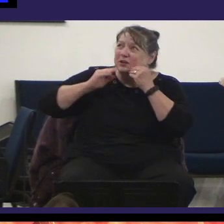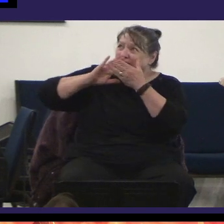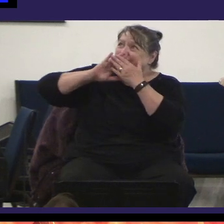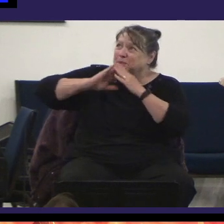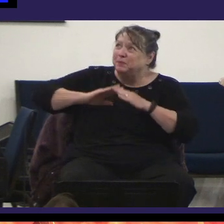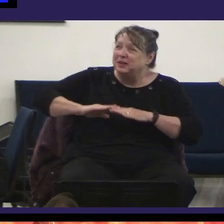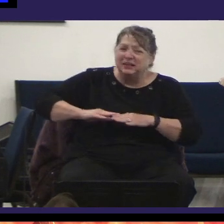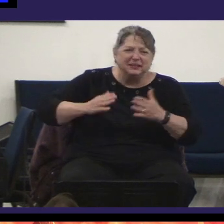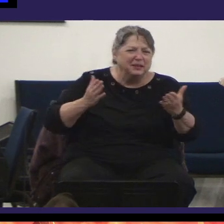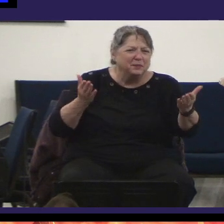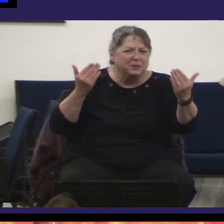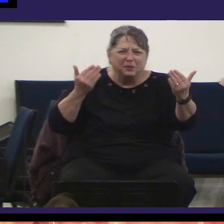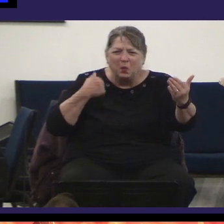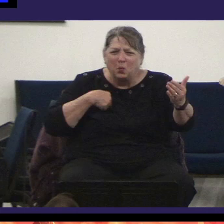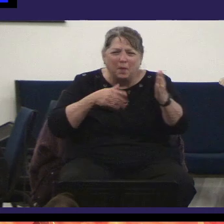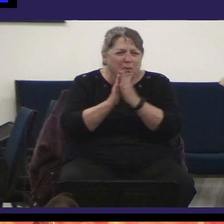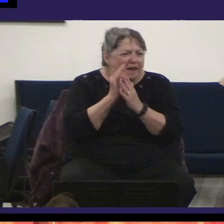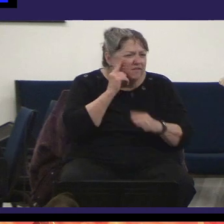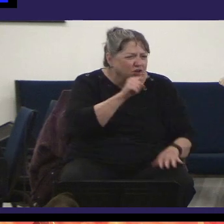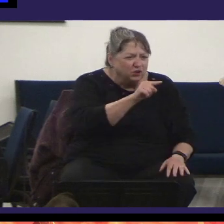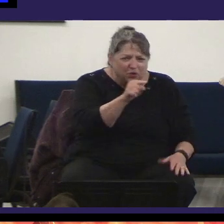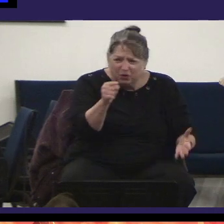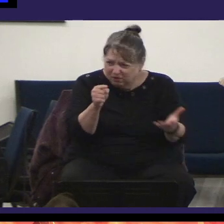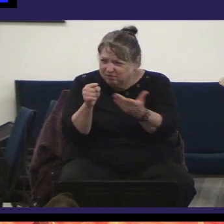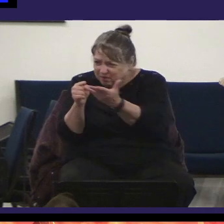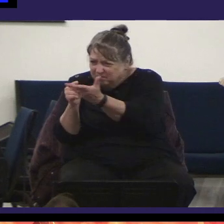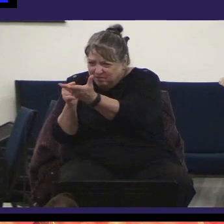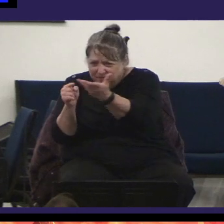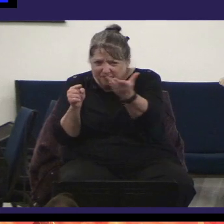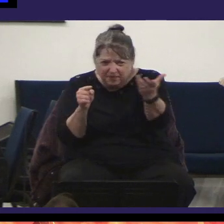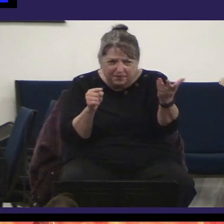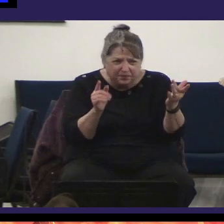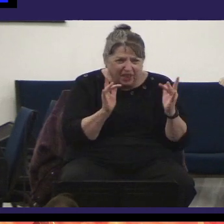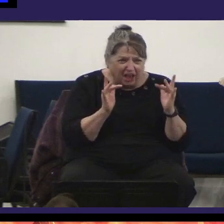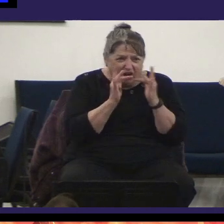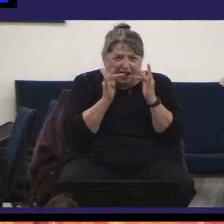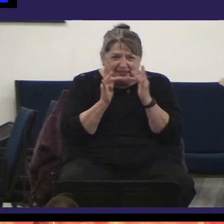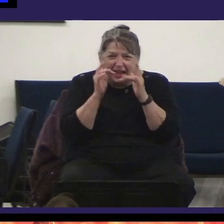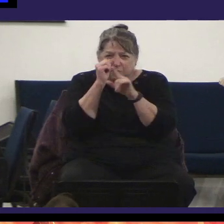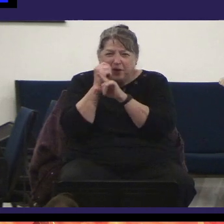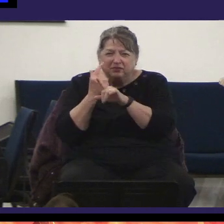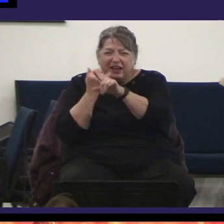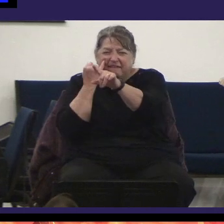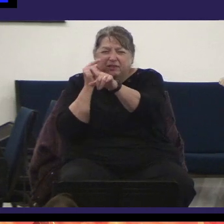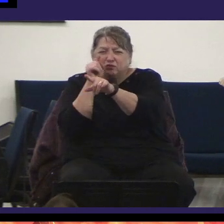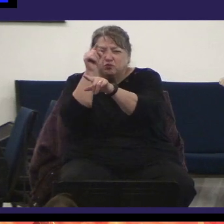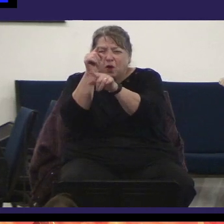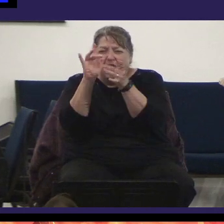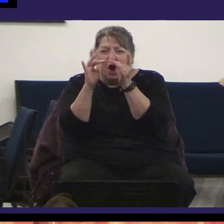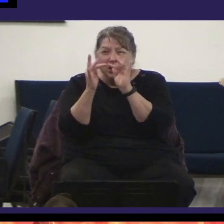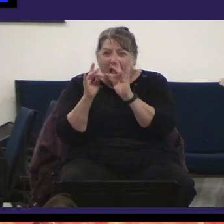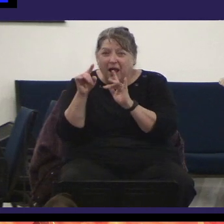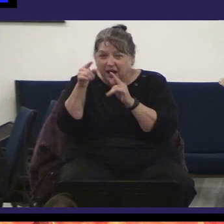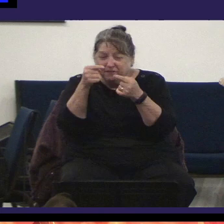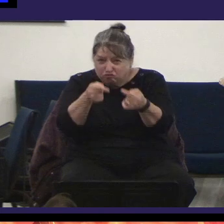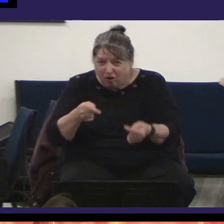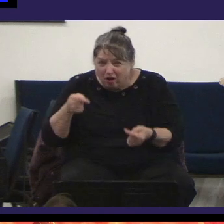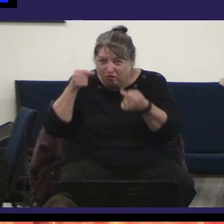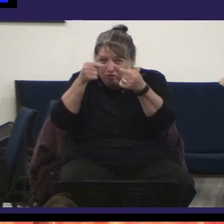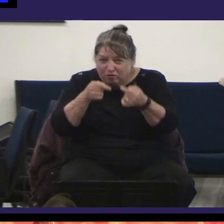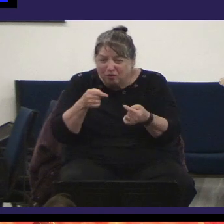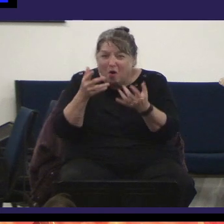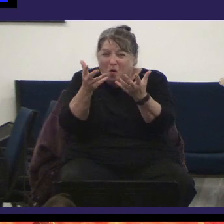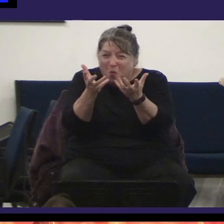You need prayer, my friend. You need prayer. Contact your pastor. Contact a pastor, a spiritual